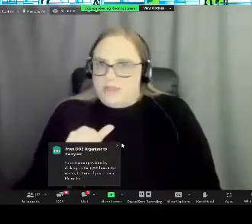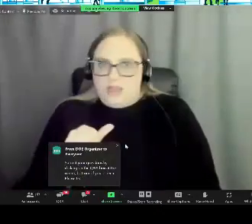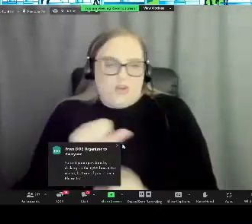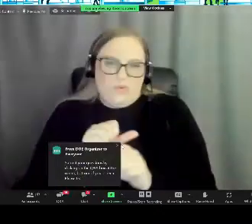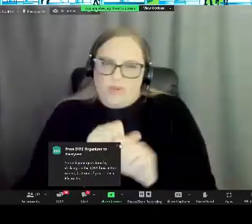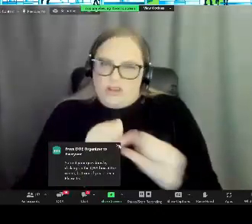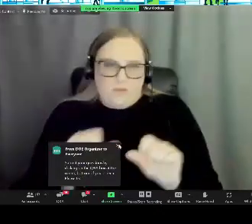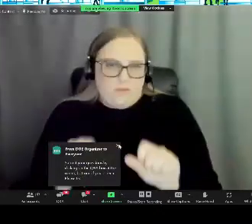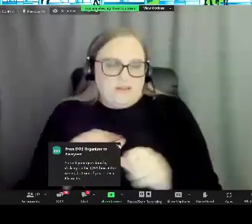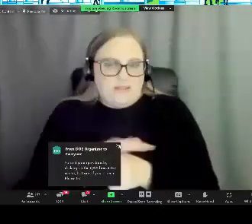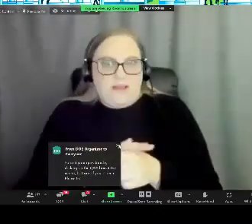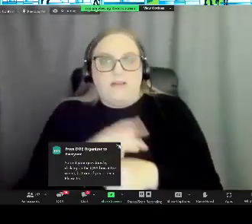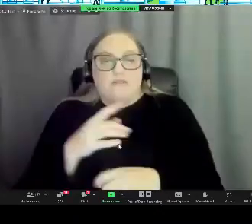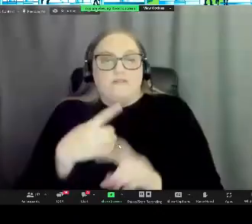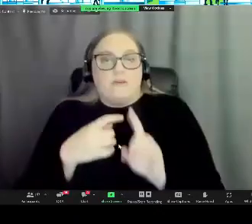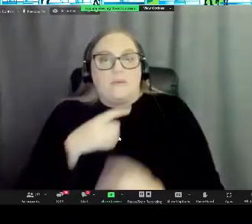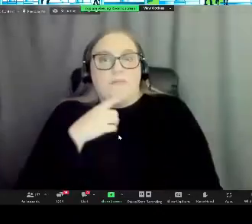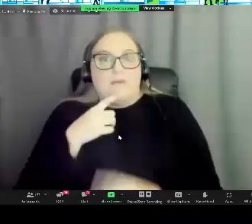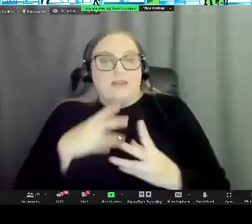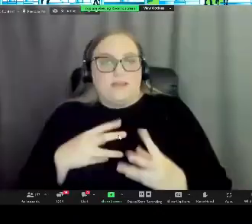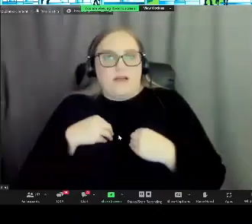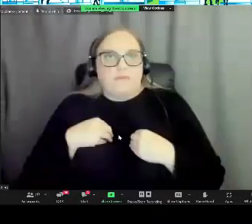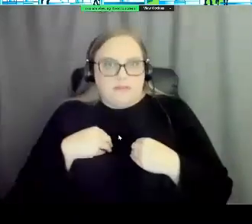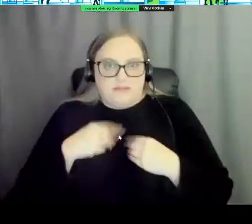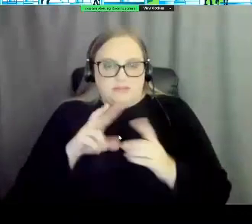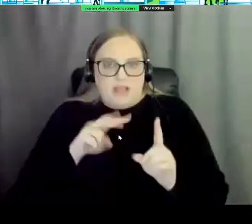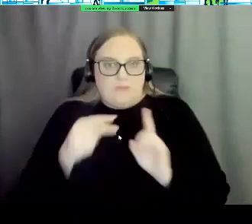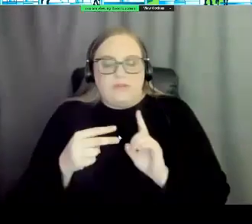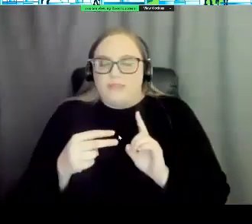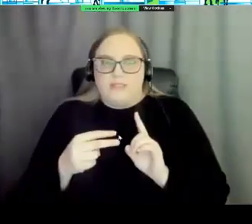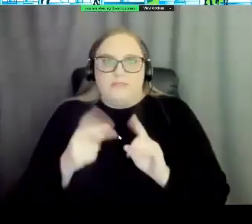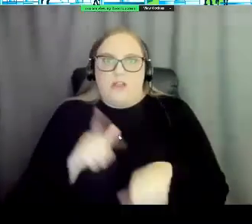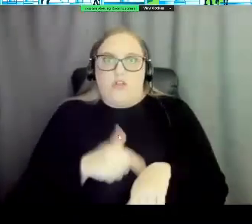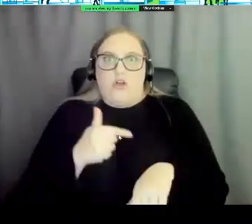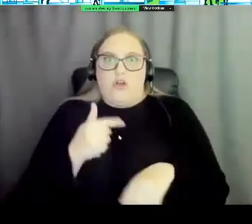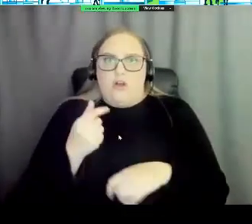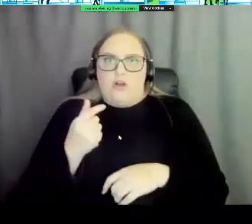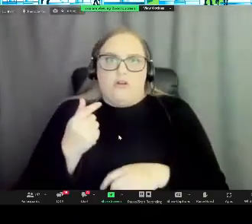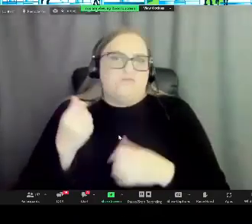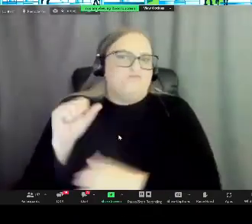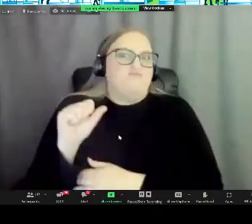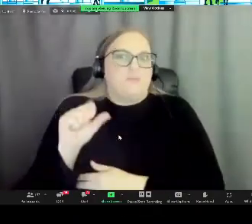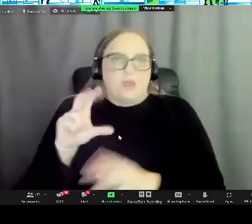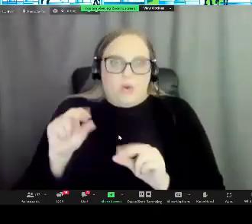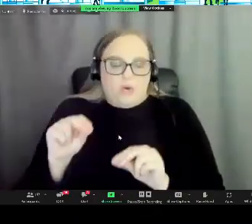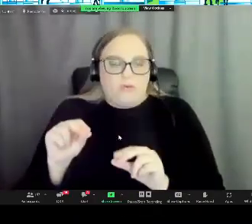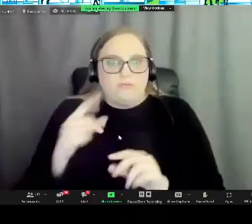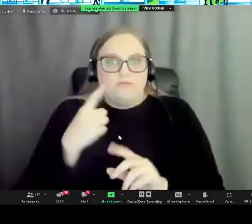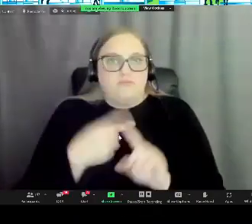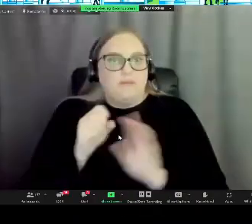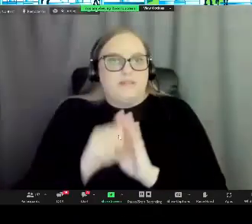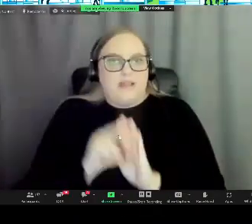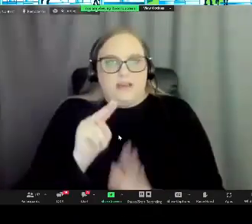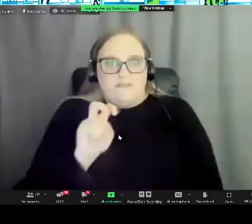a public acceptance standpoint. It's long been opposed by the state of Nevada, and that's when, following the discontinuation of